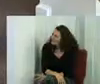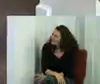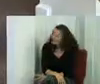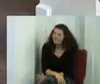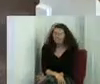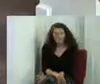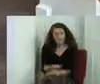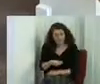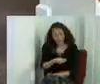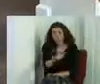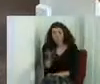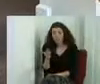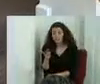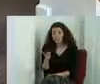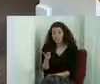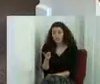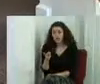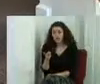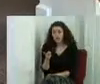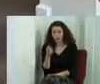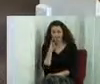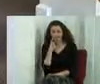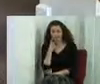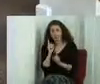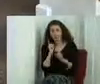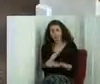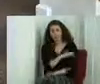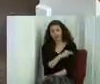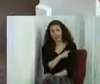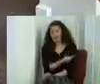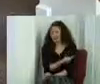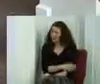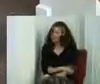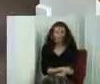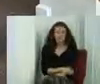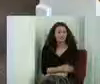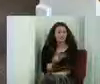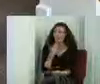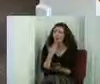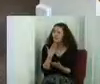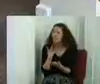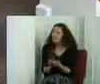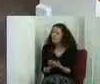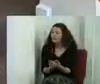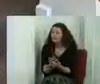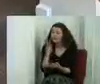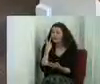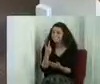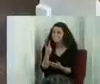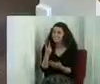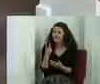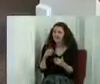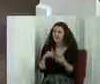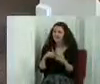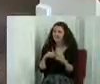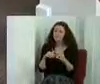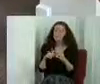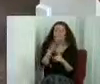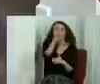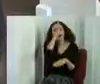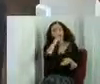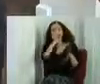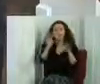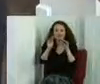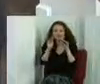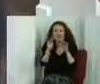And there are several of us who have been in hospital recently. Laura's back, and it's just great to see the way in which God moves. But the reason why I pointed